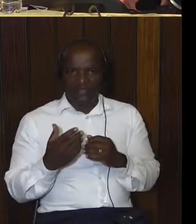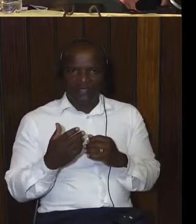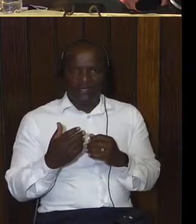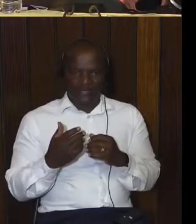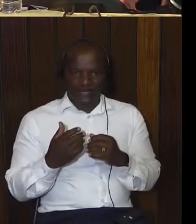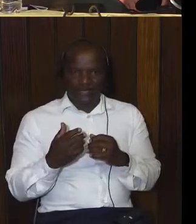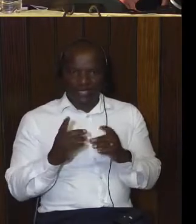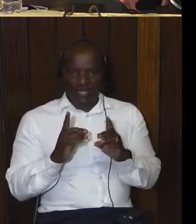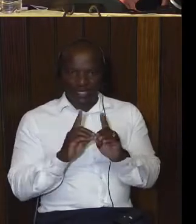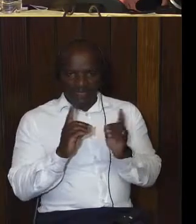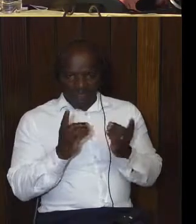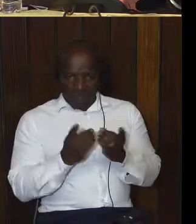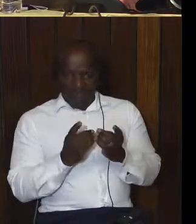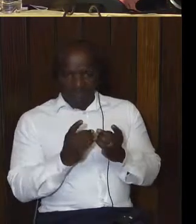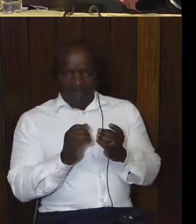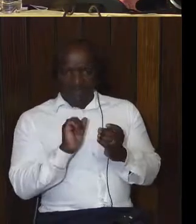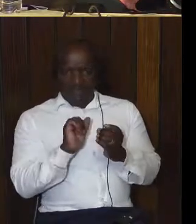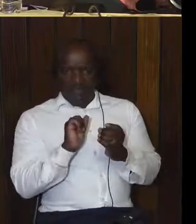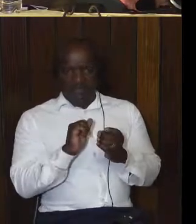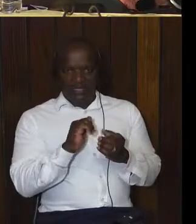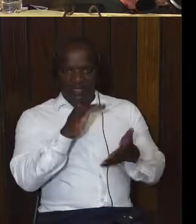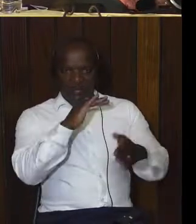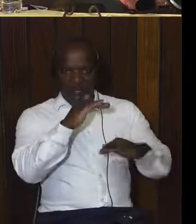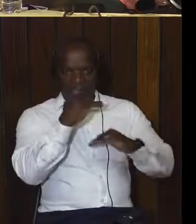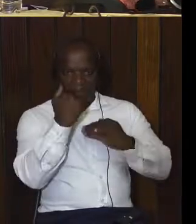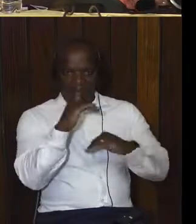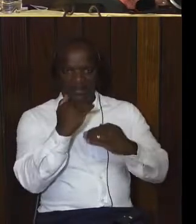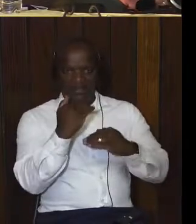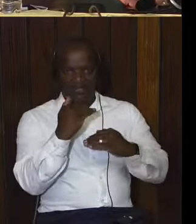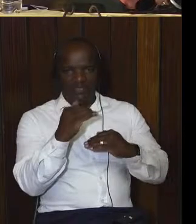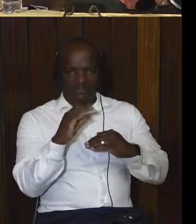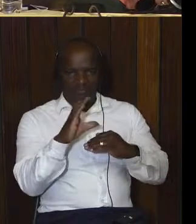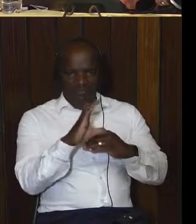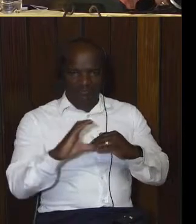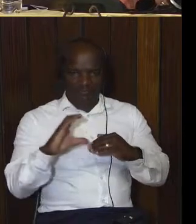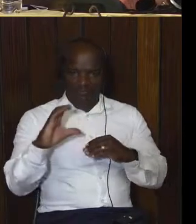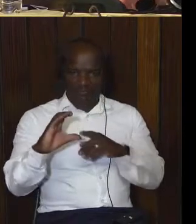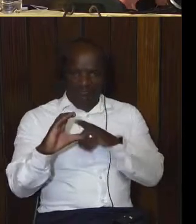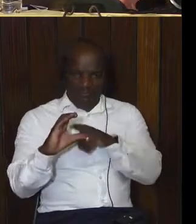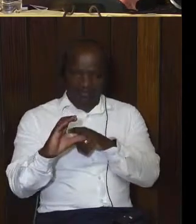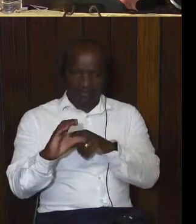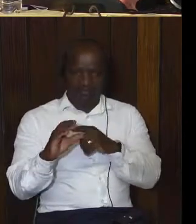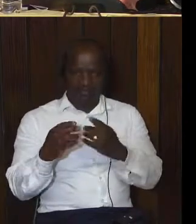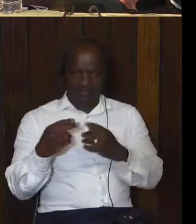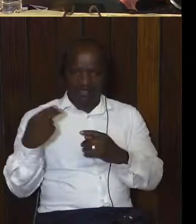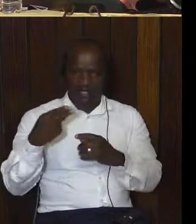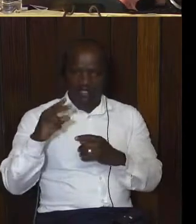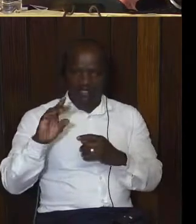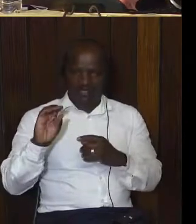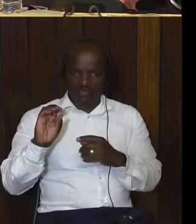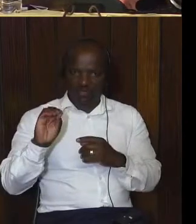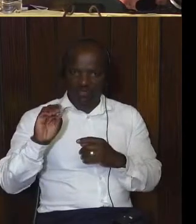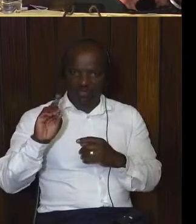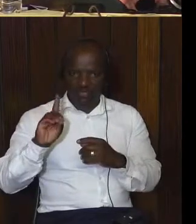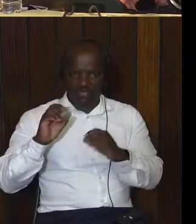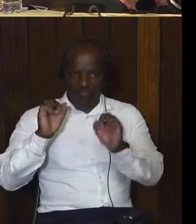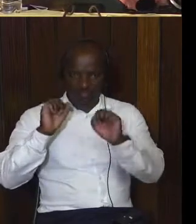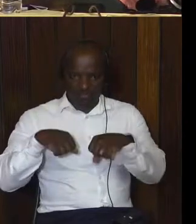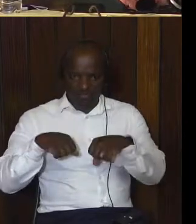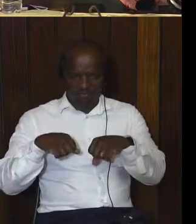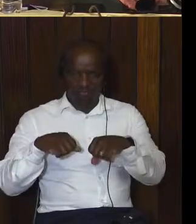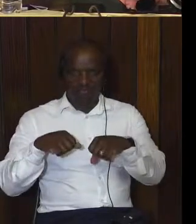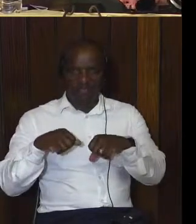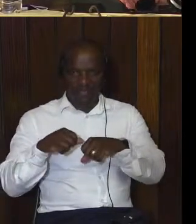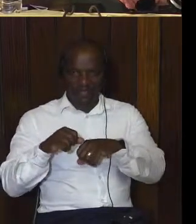it as part of their ongoing process, and I think the HOD alluded very correctly to that. We then present an